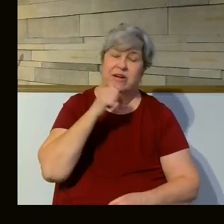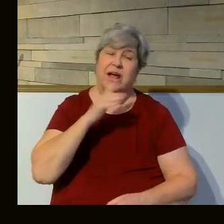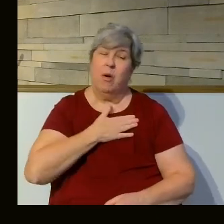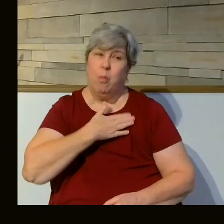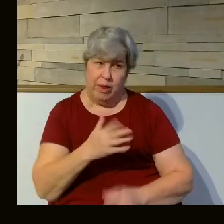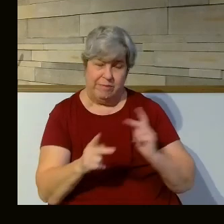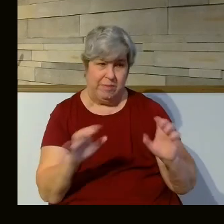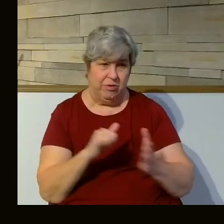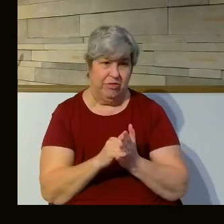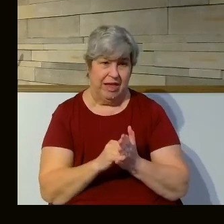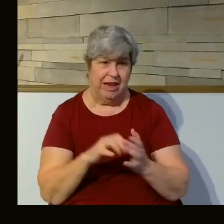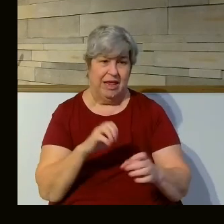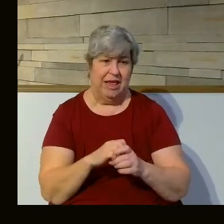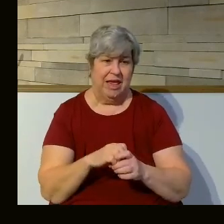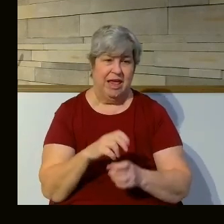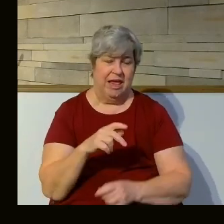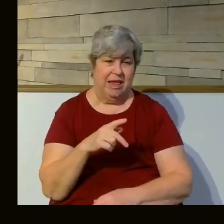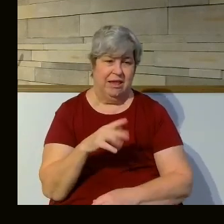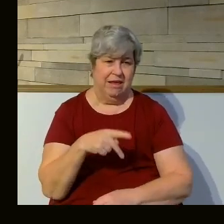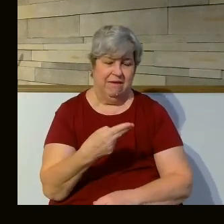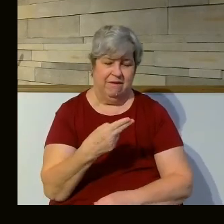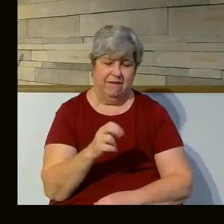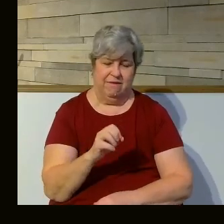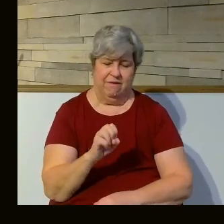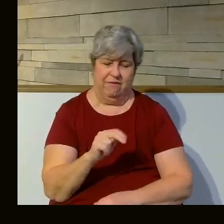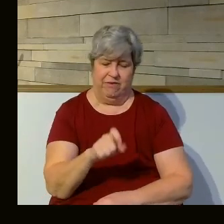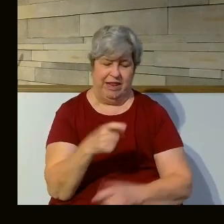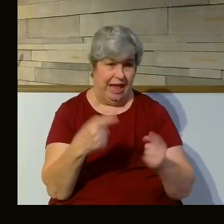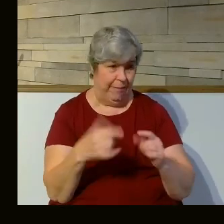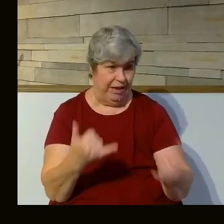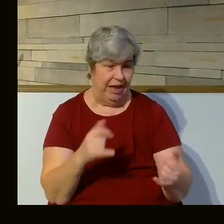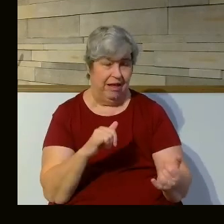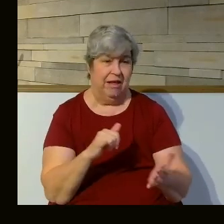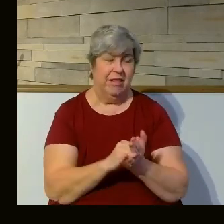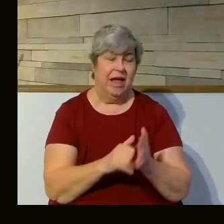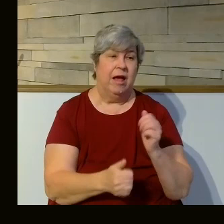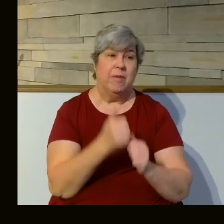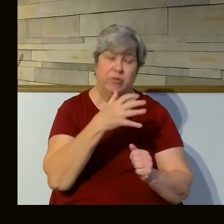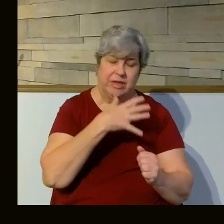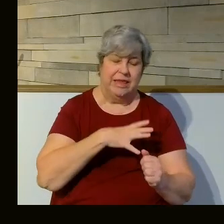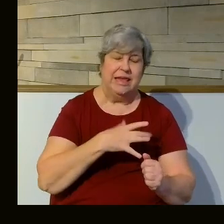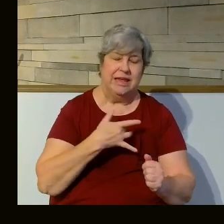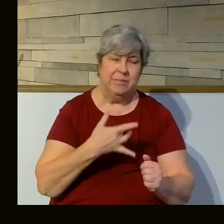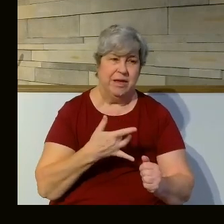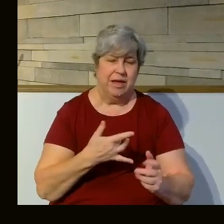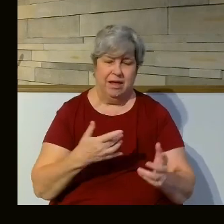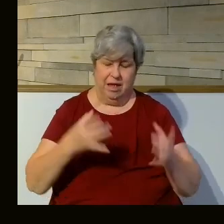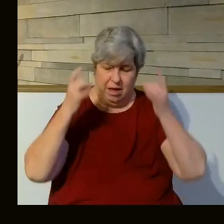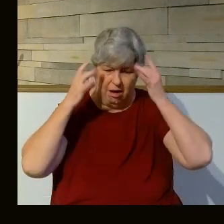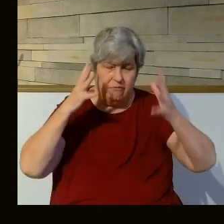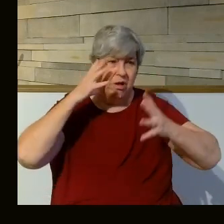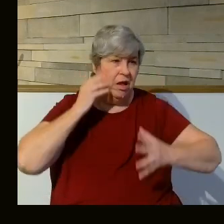now, that's human trafficking, okay? That's what's going on right there. And these ladies, mostly ladies, who are being